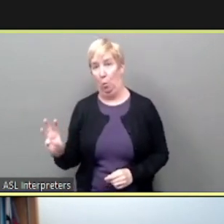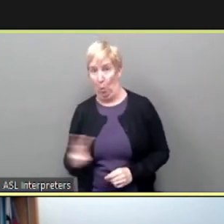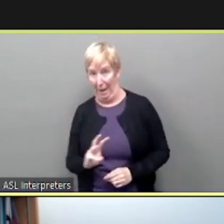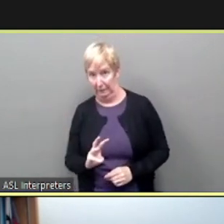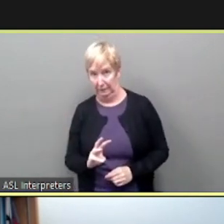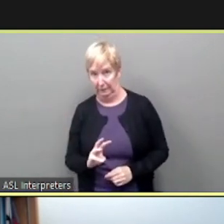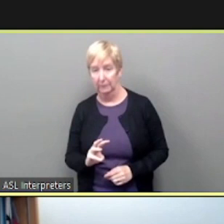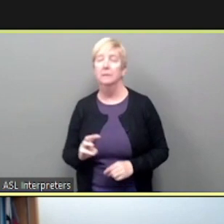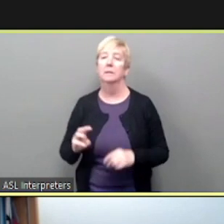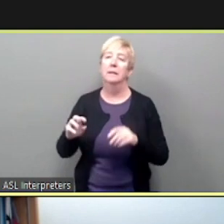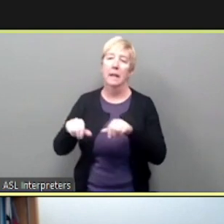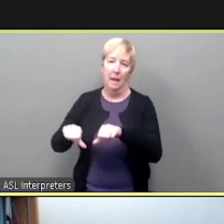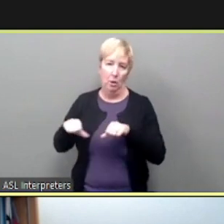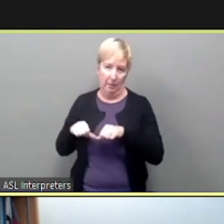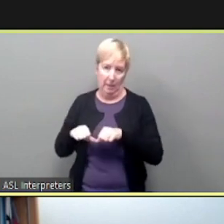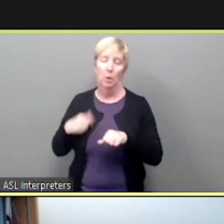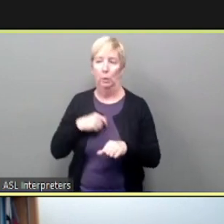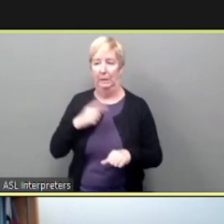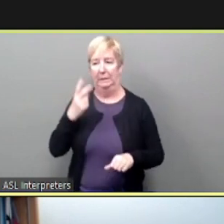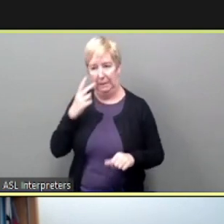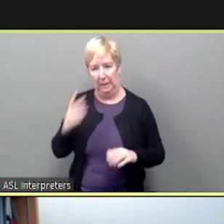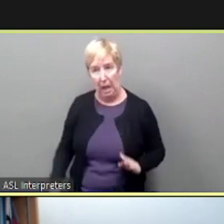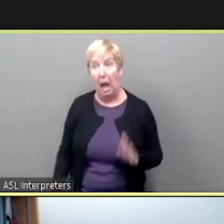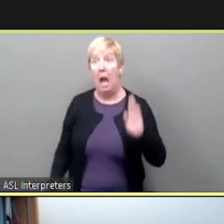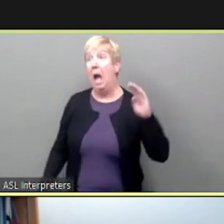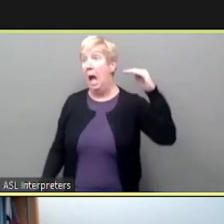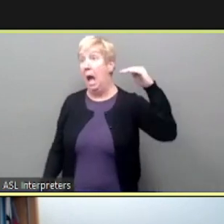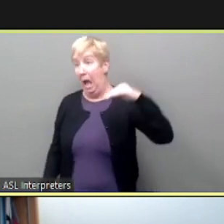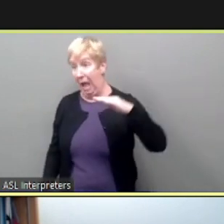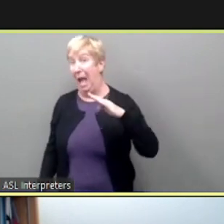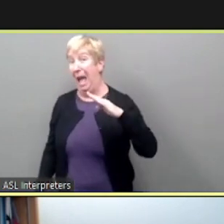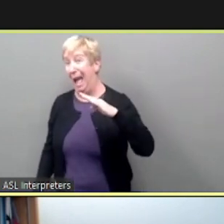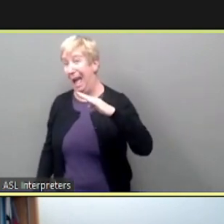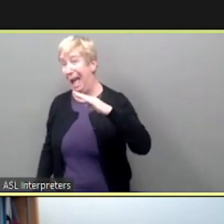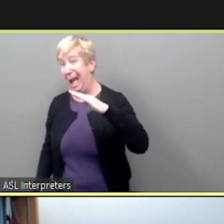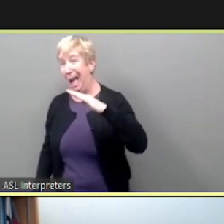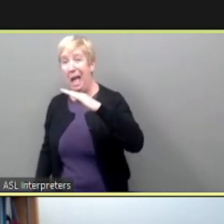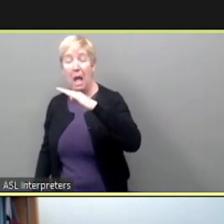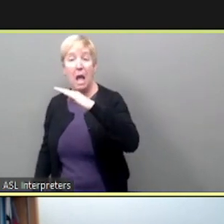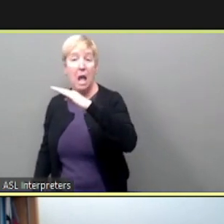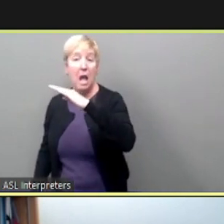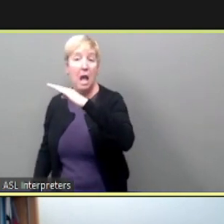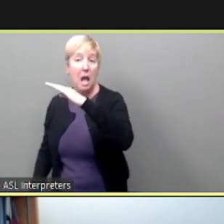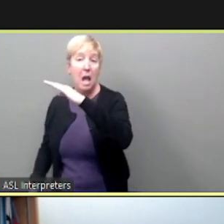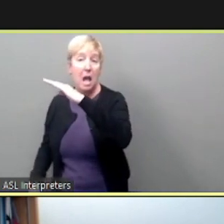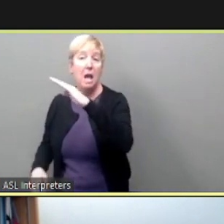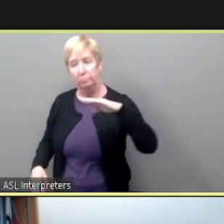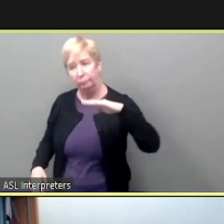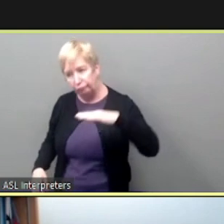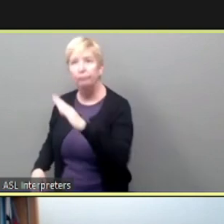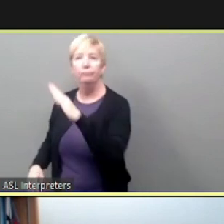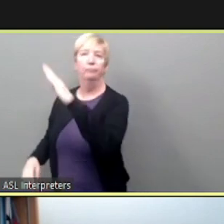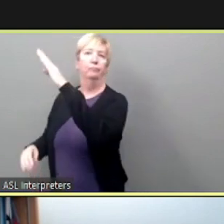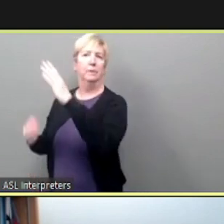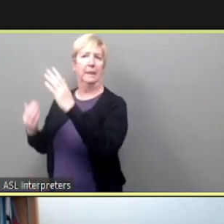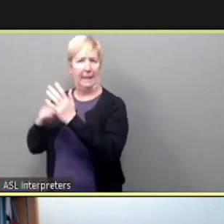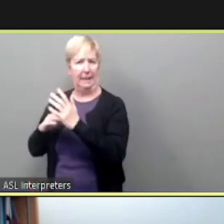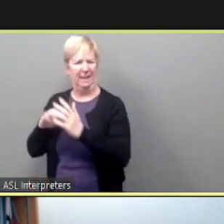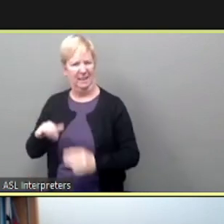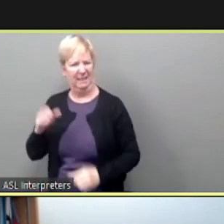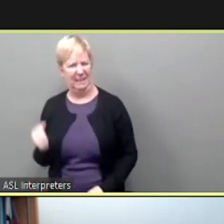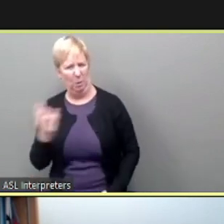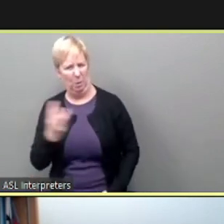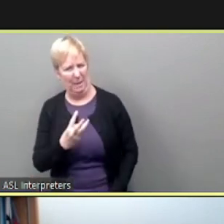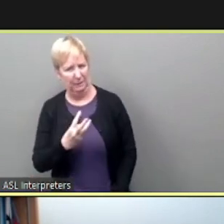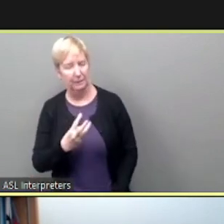are also seeing a high plateau, and then what looks like even an increase is being seen in that